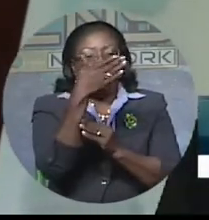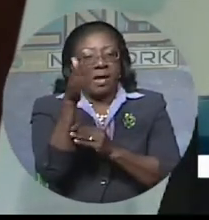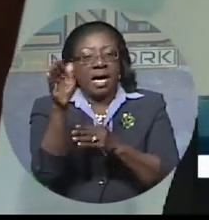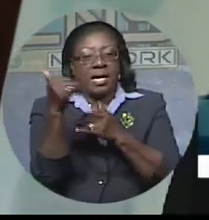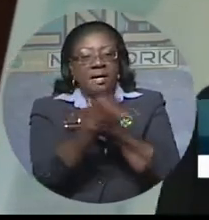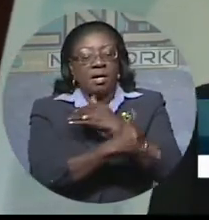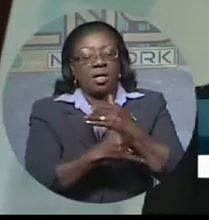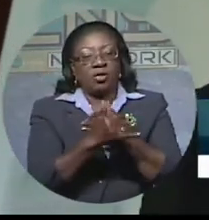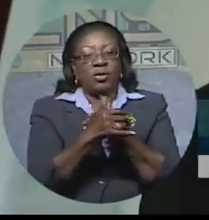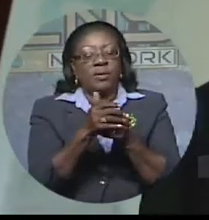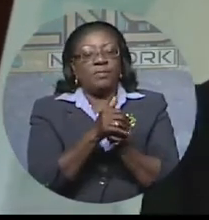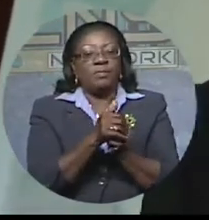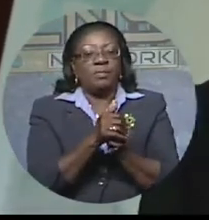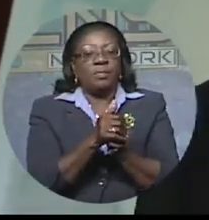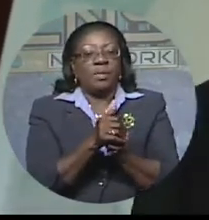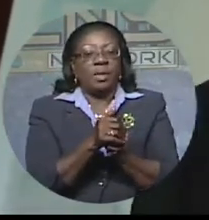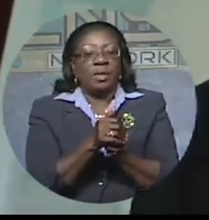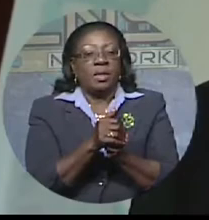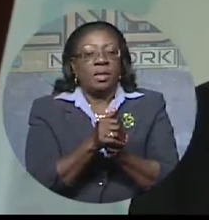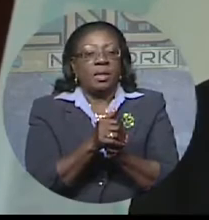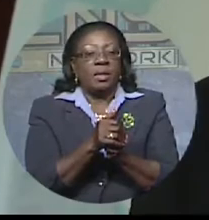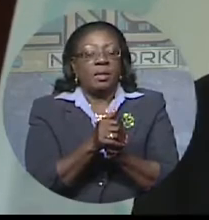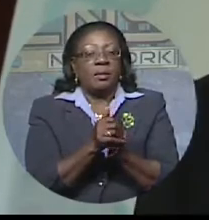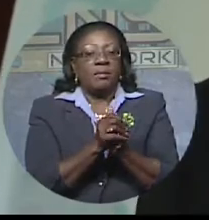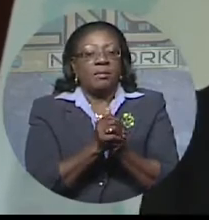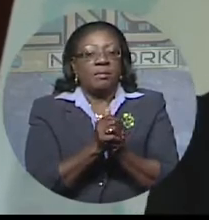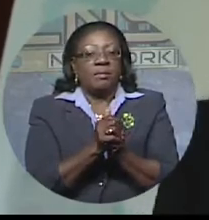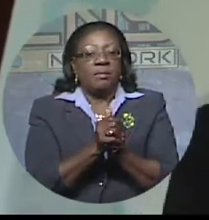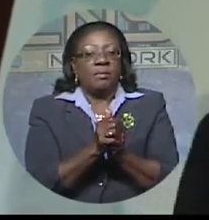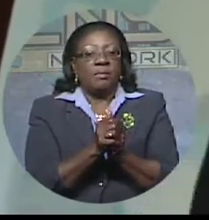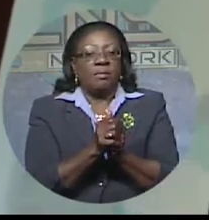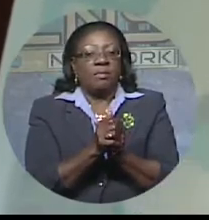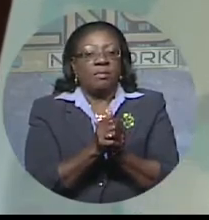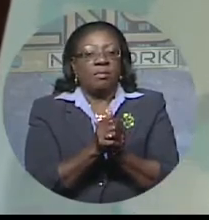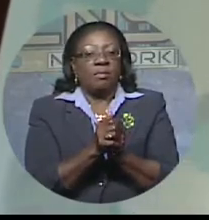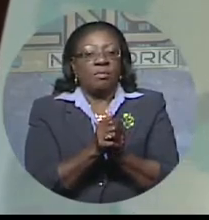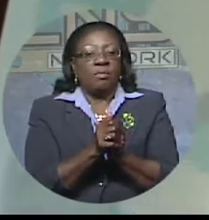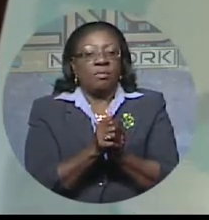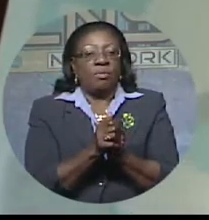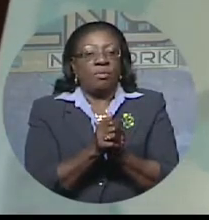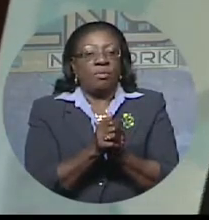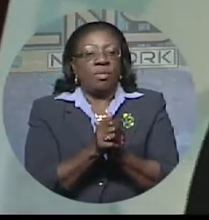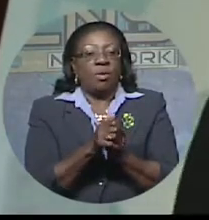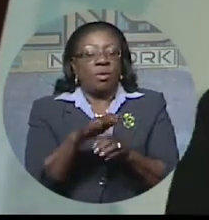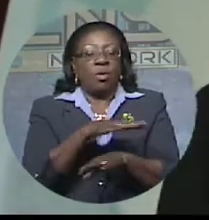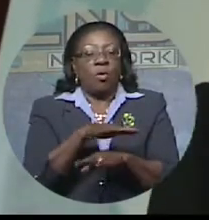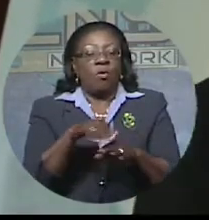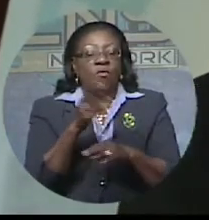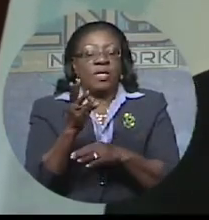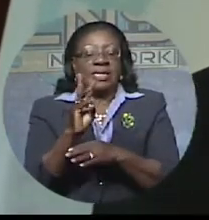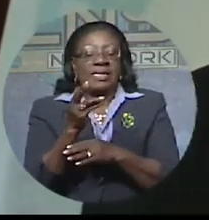at 57 million gross tons and over 1,600 vessels.